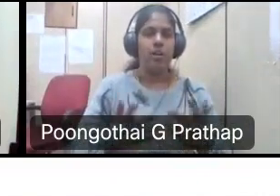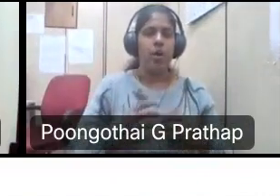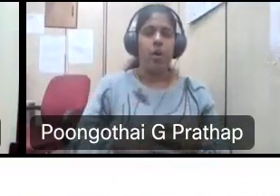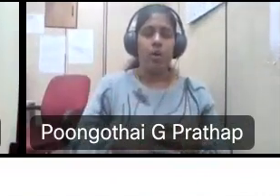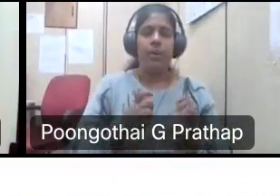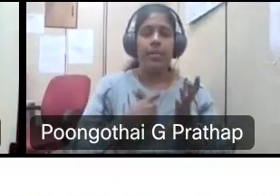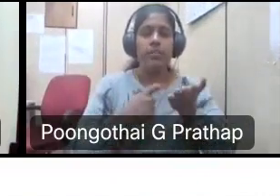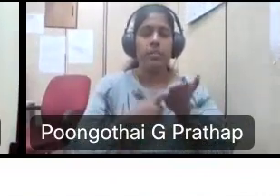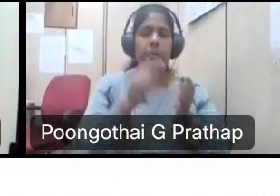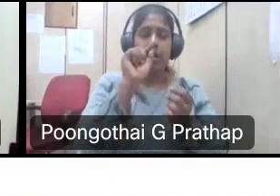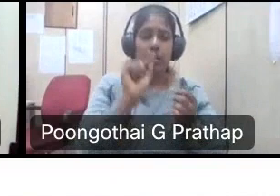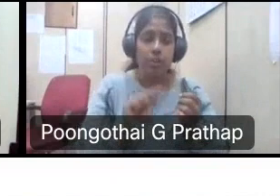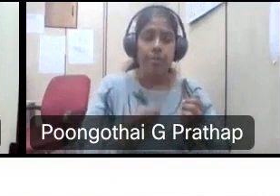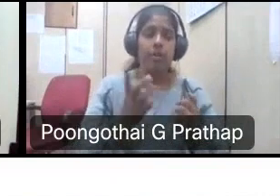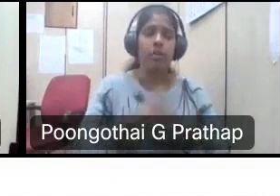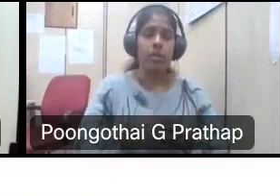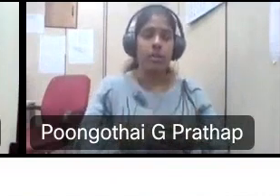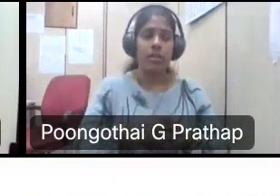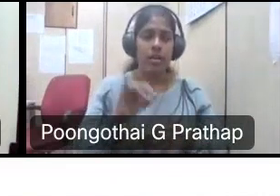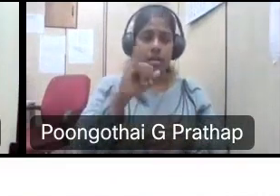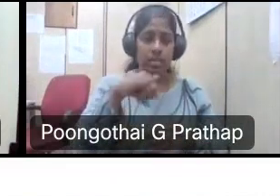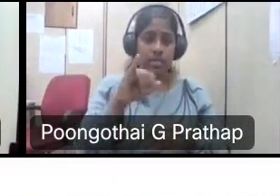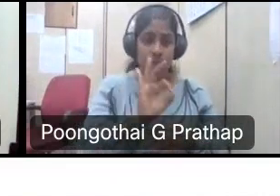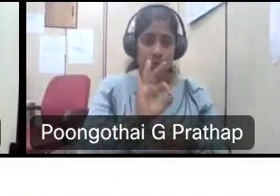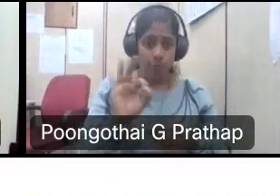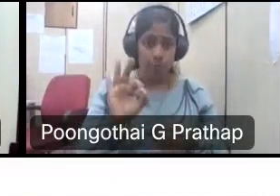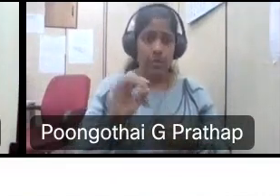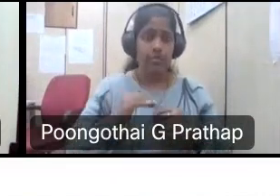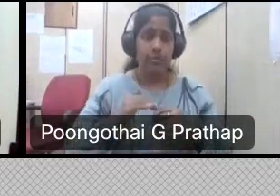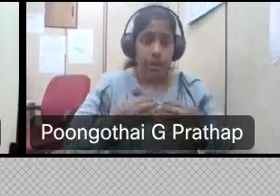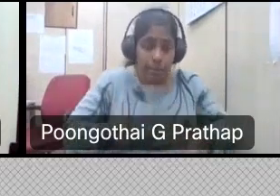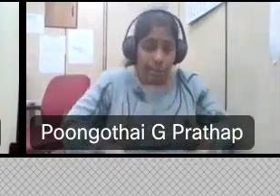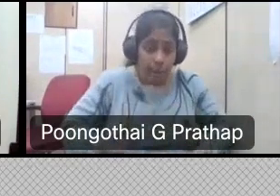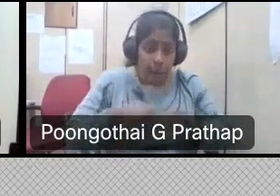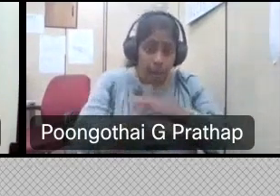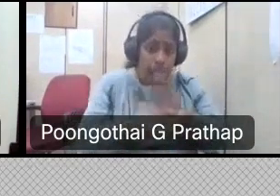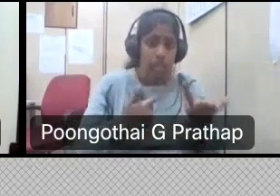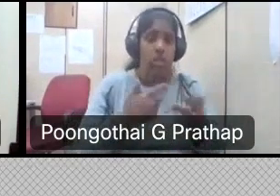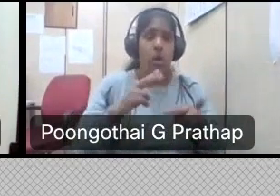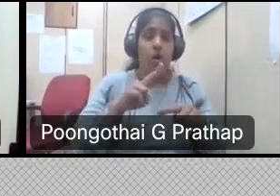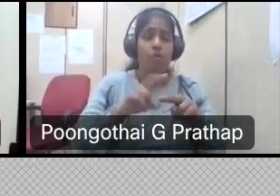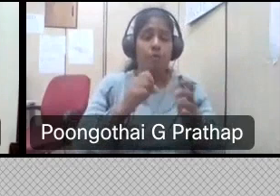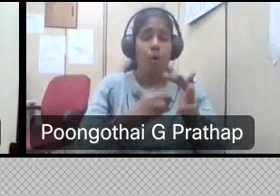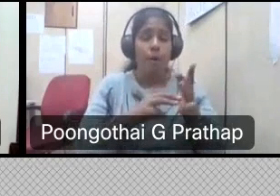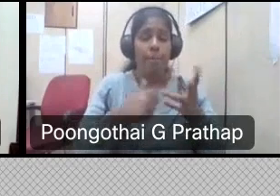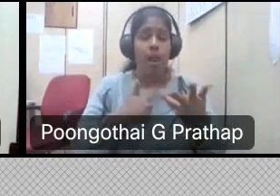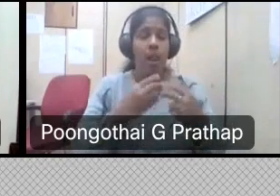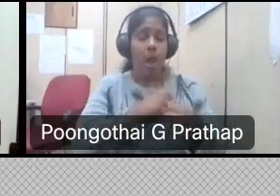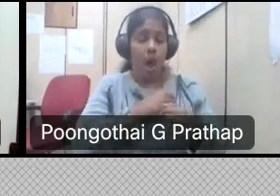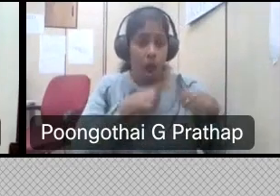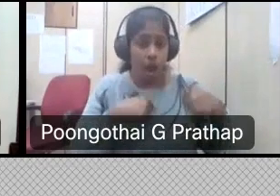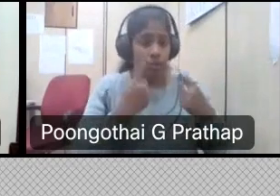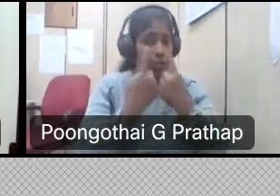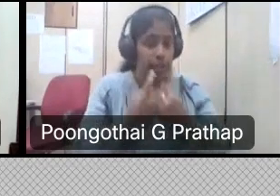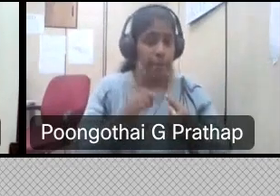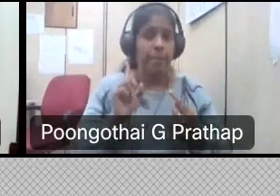recommendations are by 6 week formal heart assessment including echocardiogram should be done. Low threshold for cardiac review if signs and symptoms